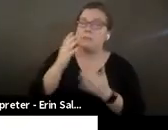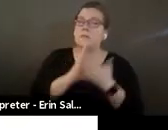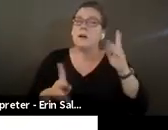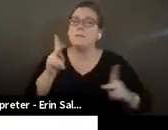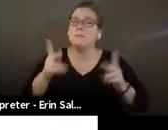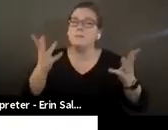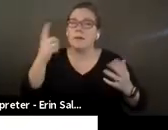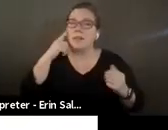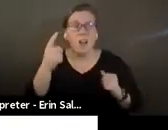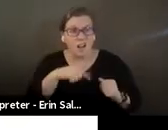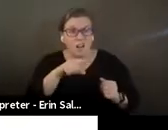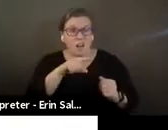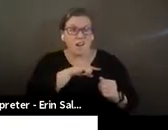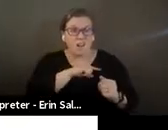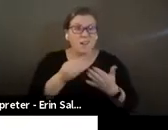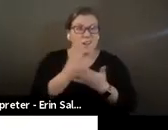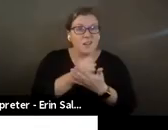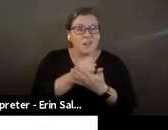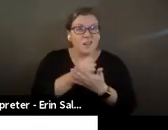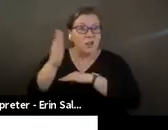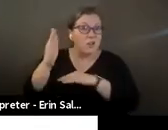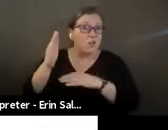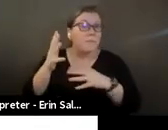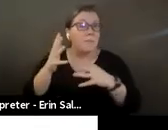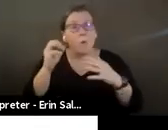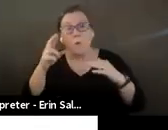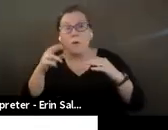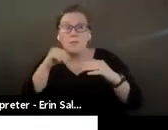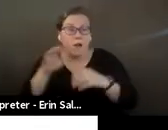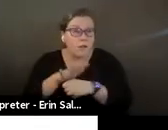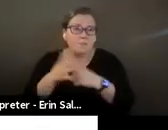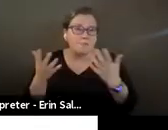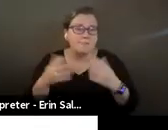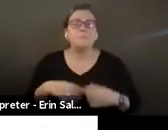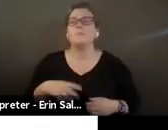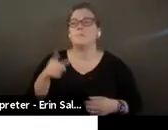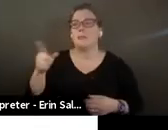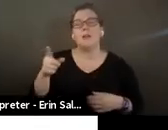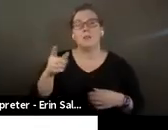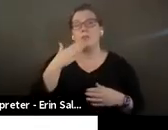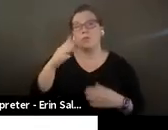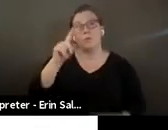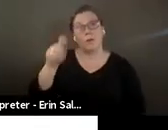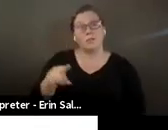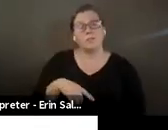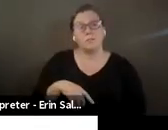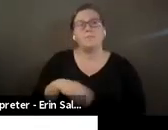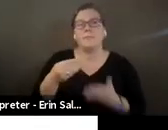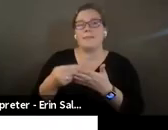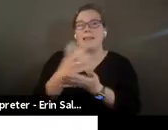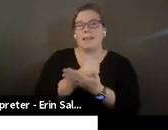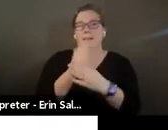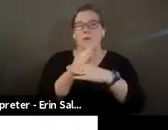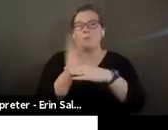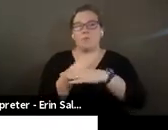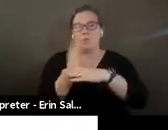thinking. That is a great question. The income range is on the application. We do require that